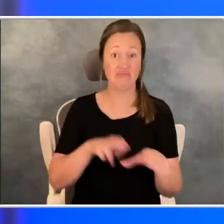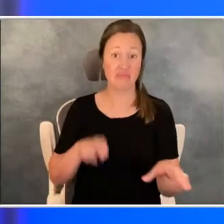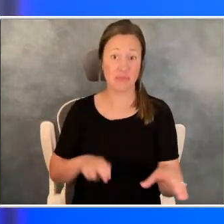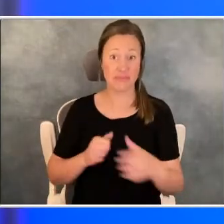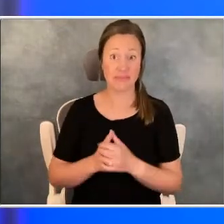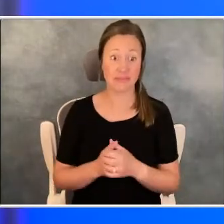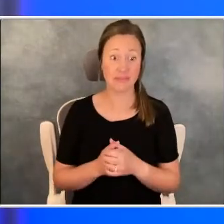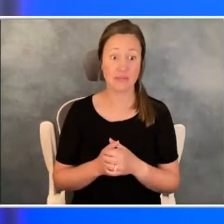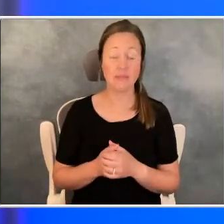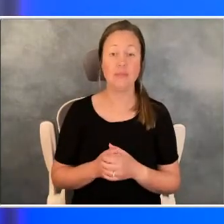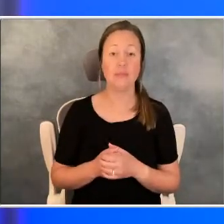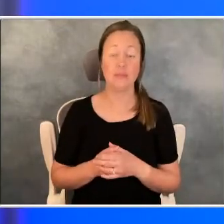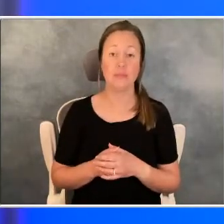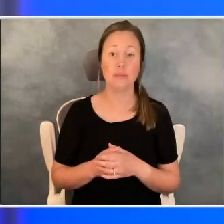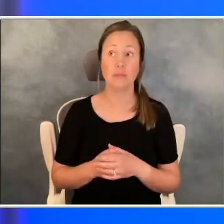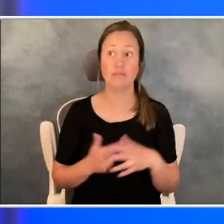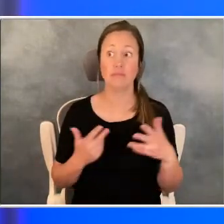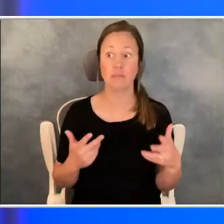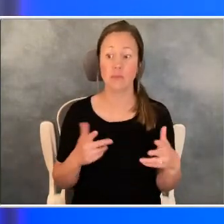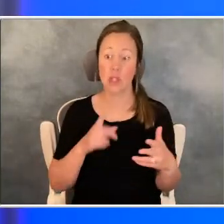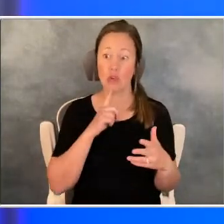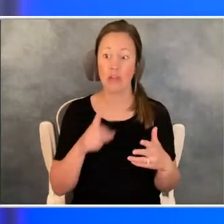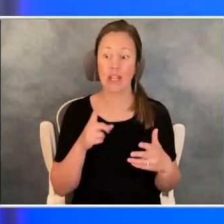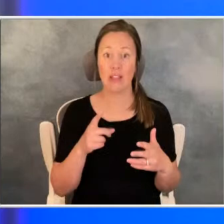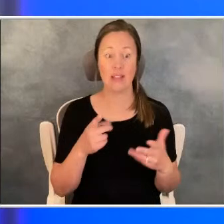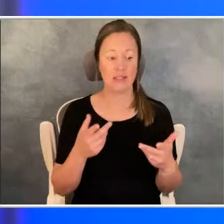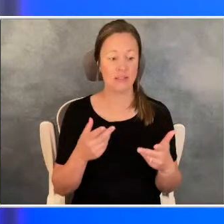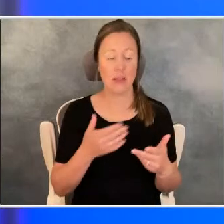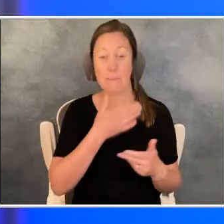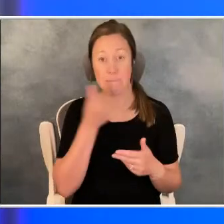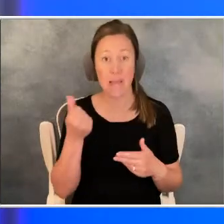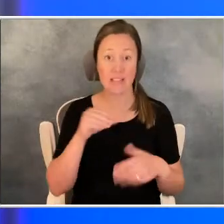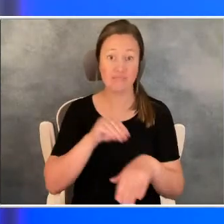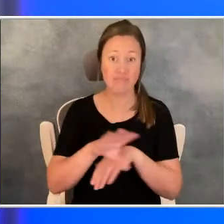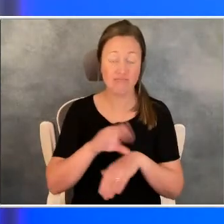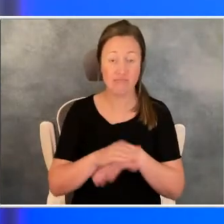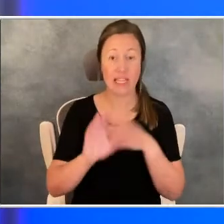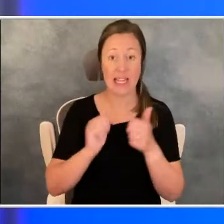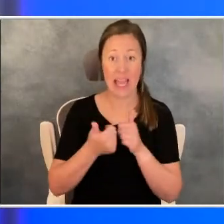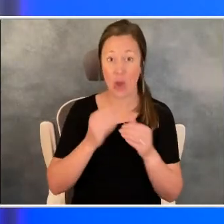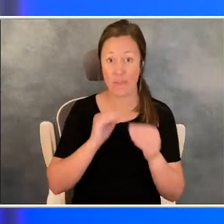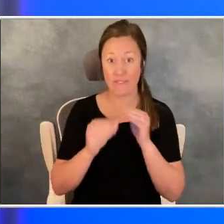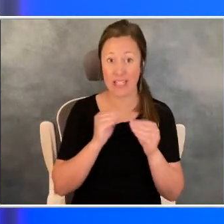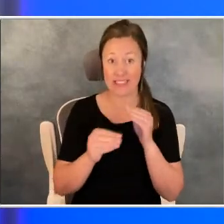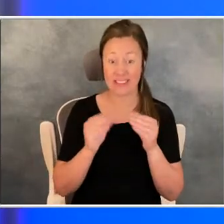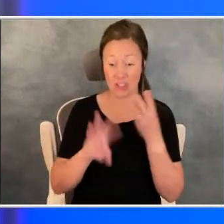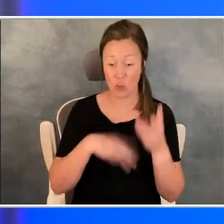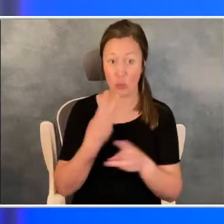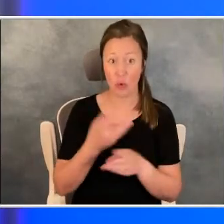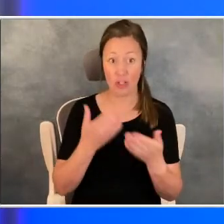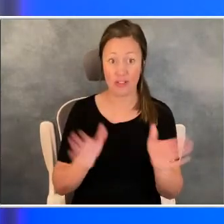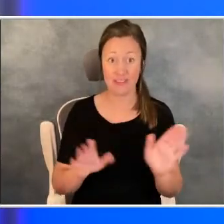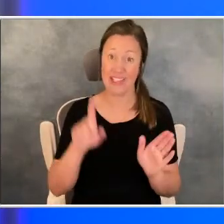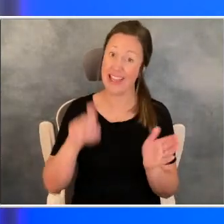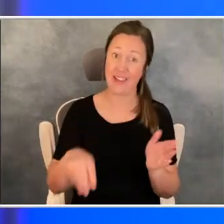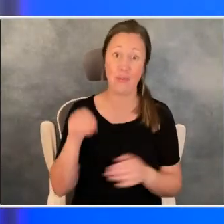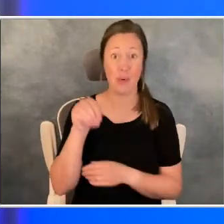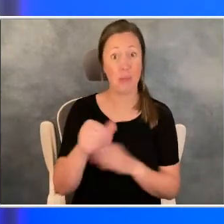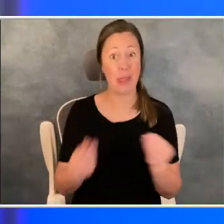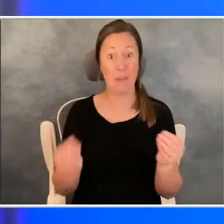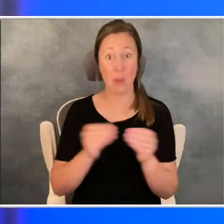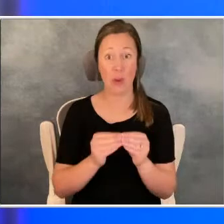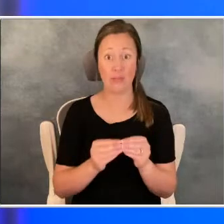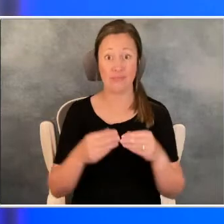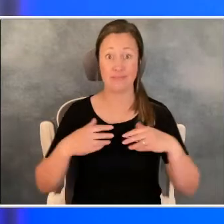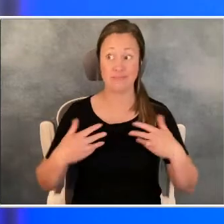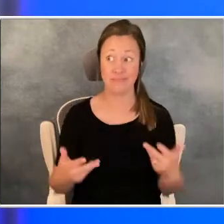leading suggestion on how we fix this in the U.S. and the world is we pay more somewhere for generic